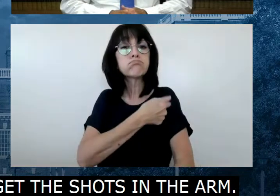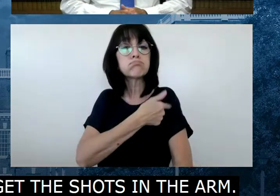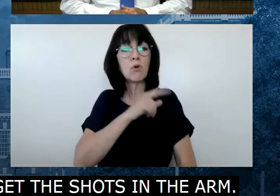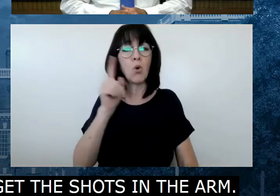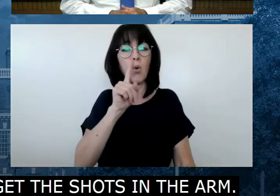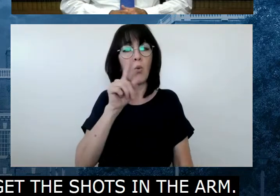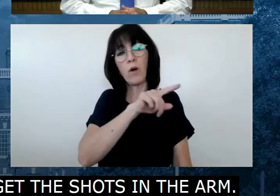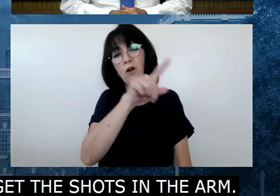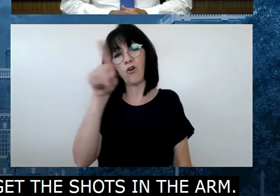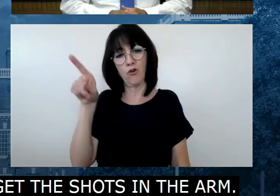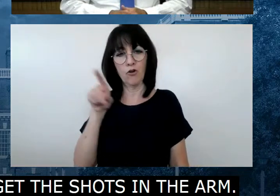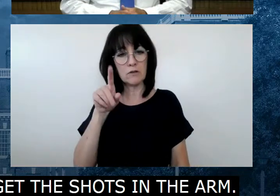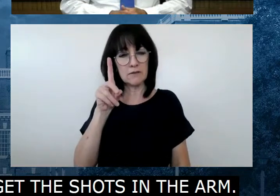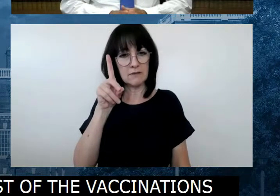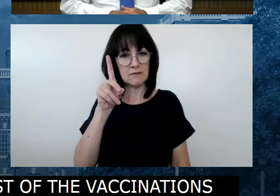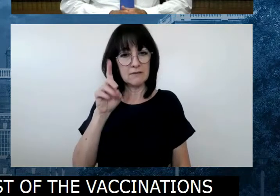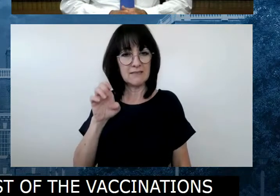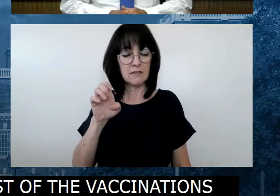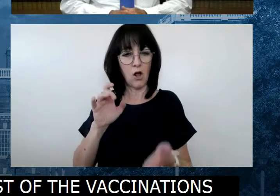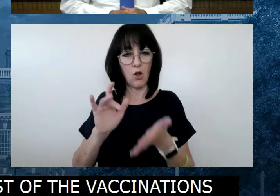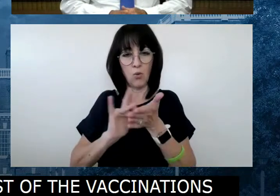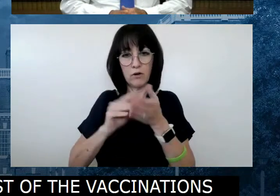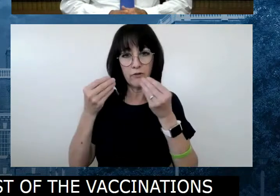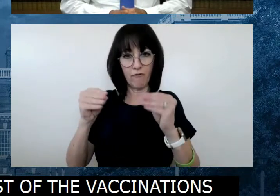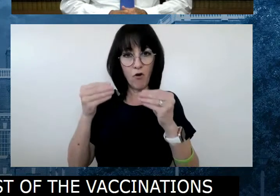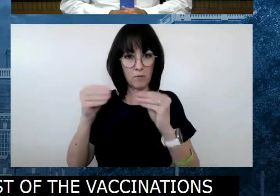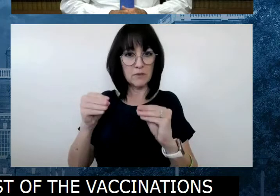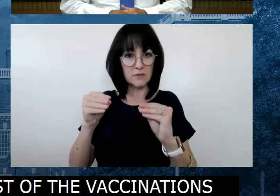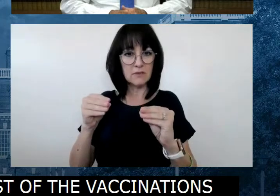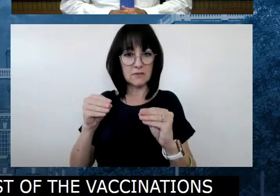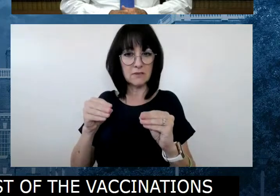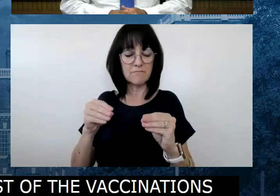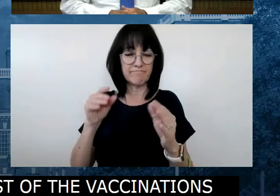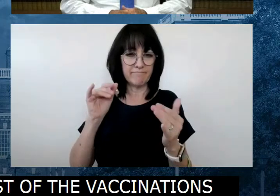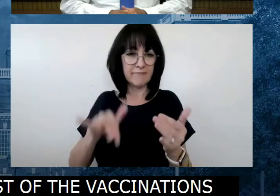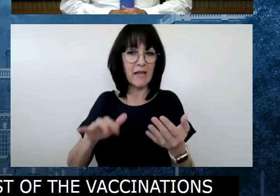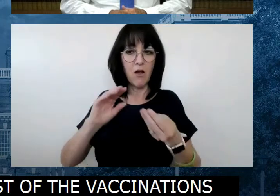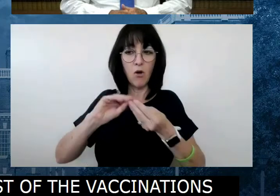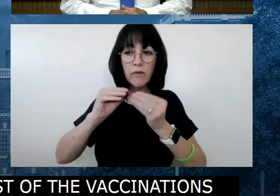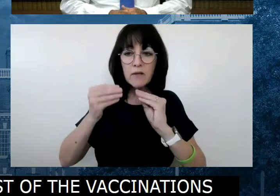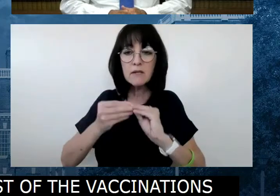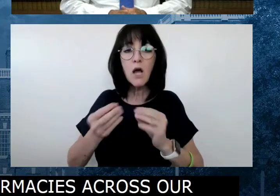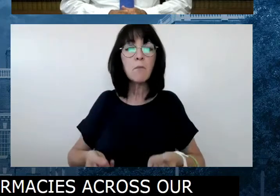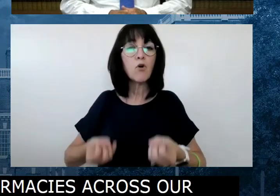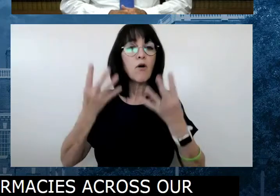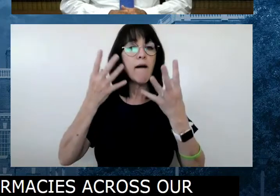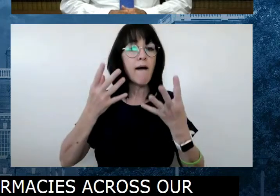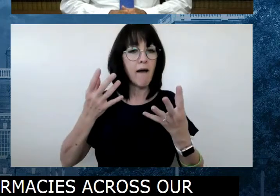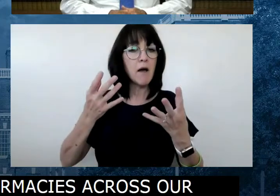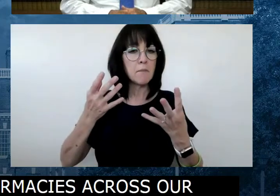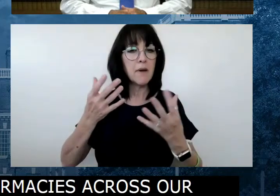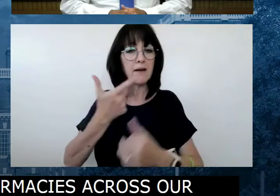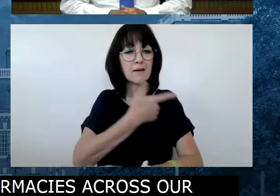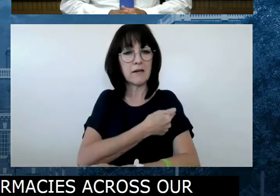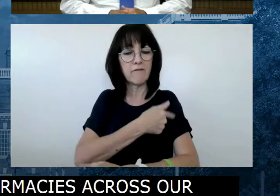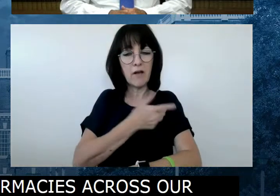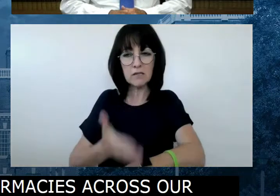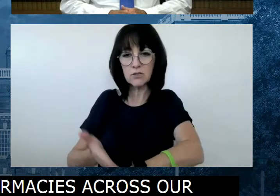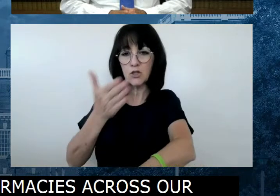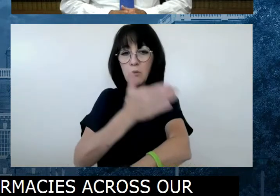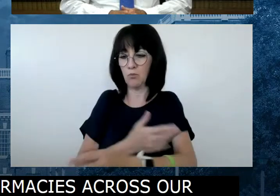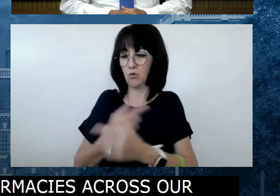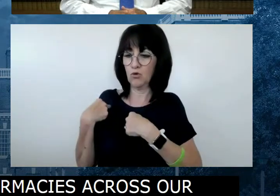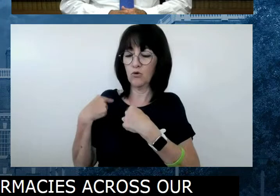been the case for several weeks now, as the supply of vaccines has increased and improved over the last several